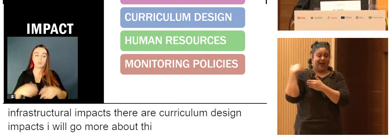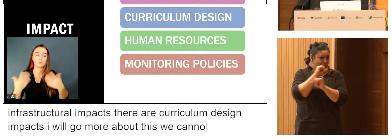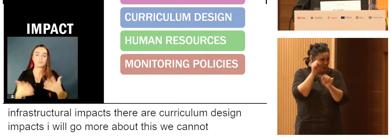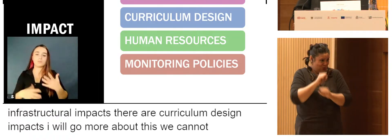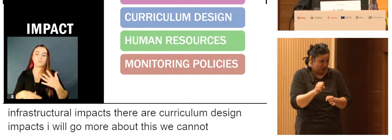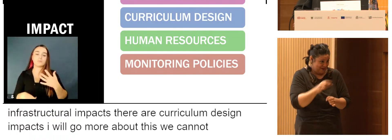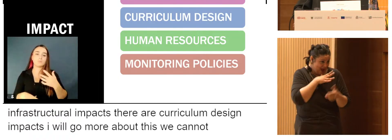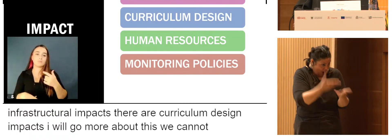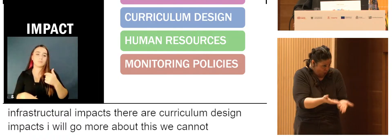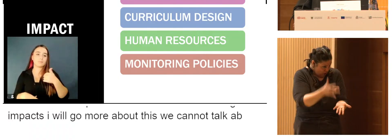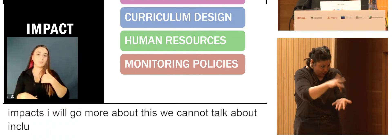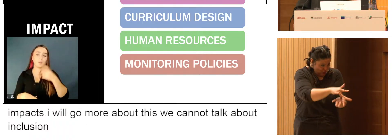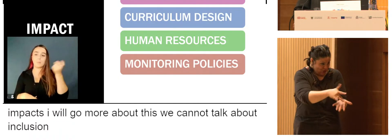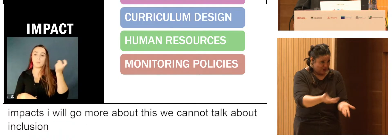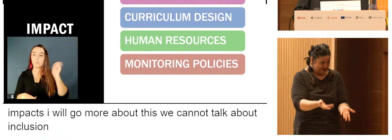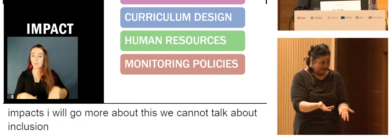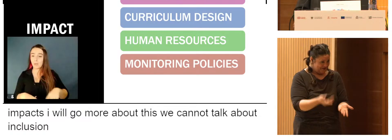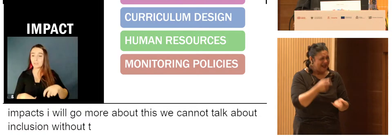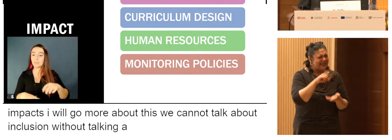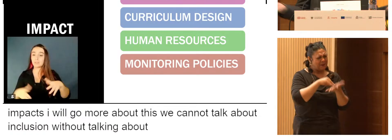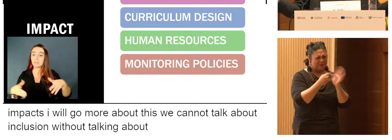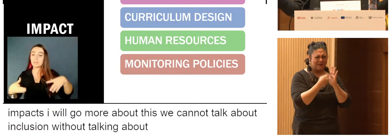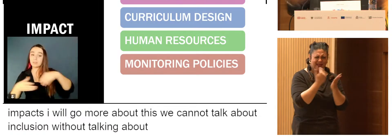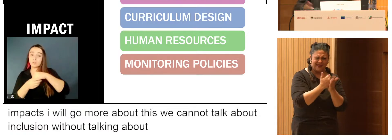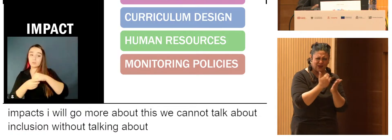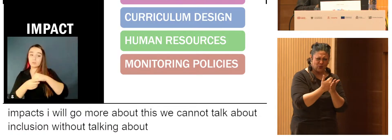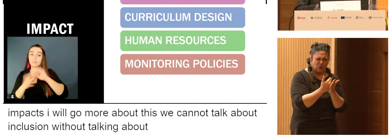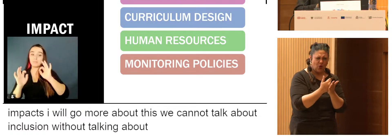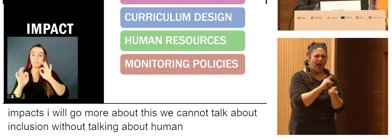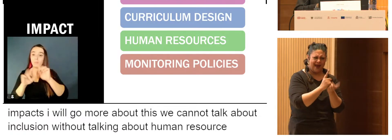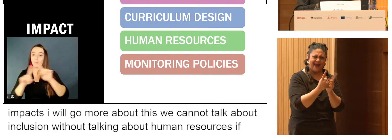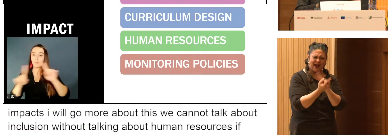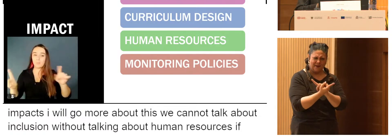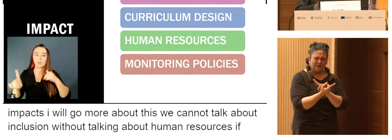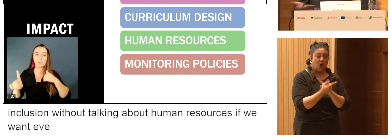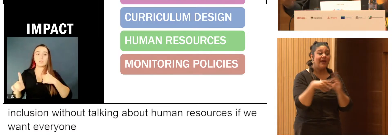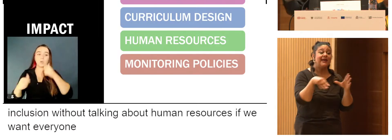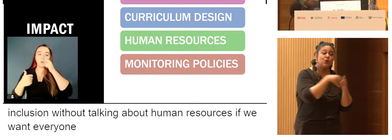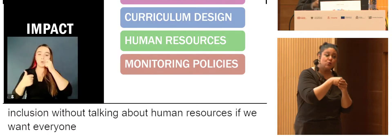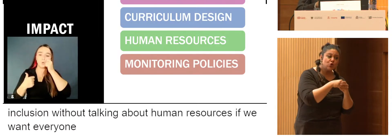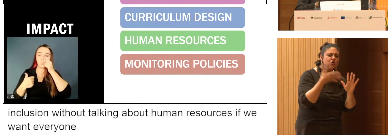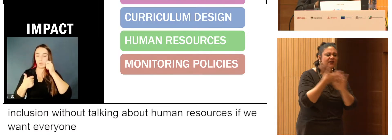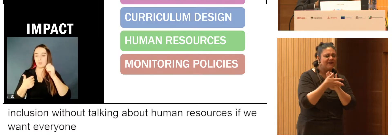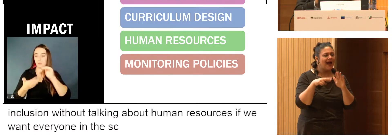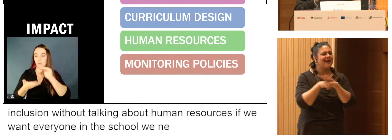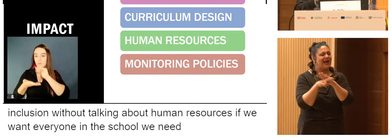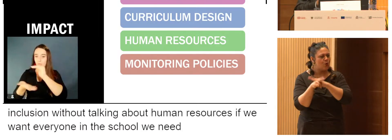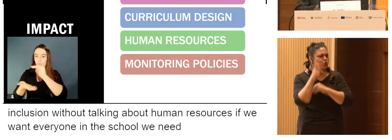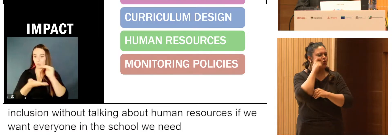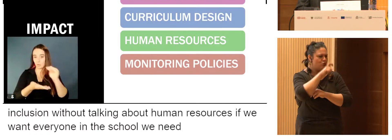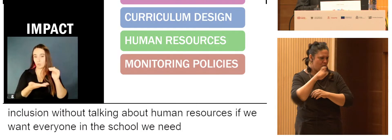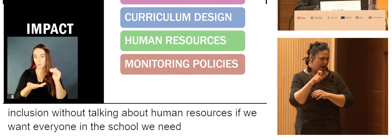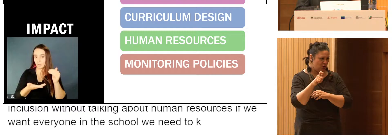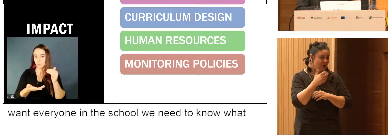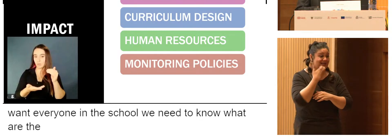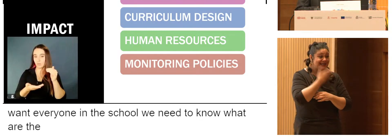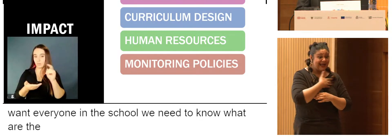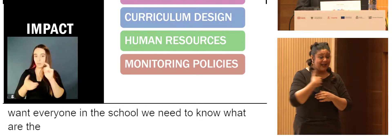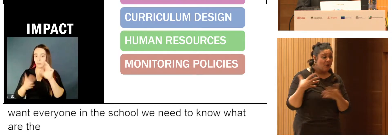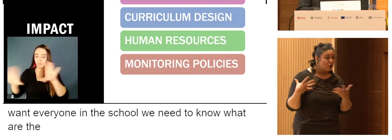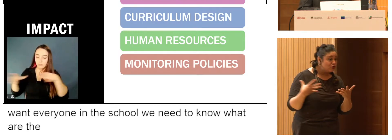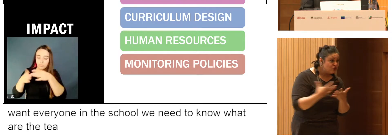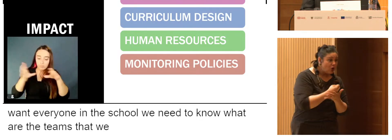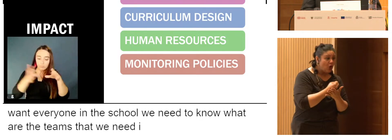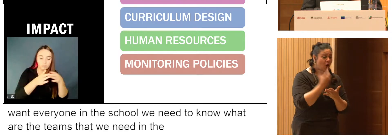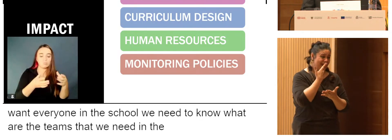about inclusion without talking about human resources. If we want everyone in the school, we need to know what are the teams that we need in the